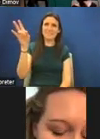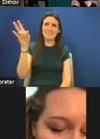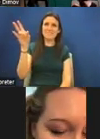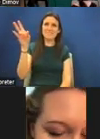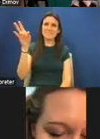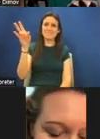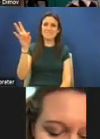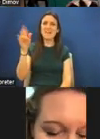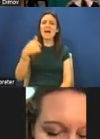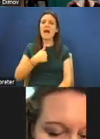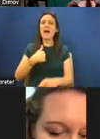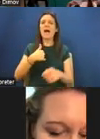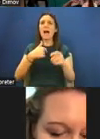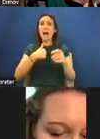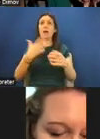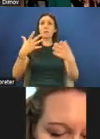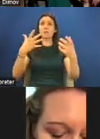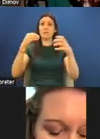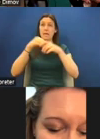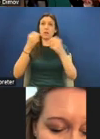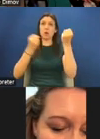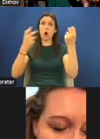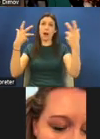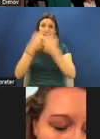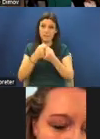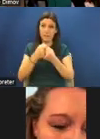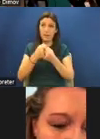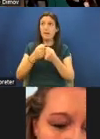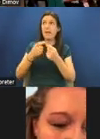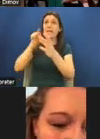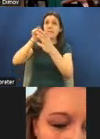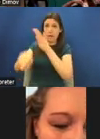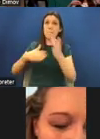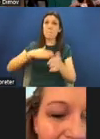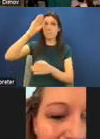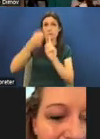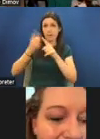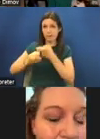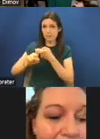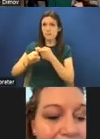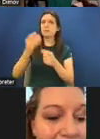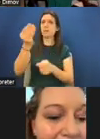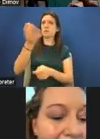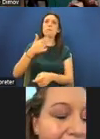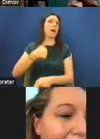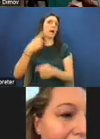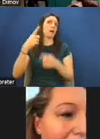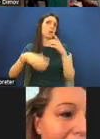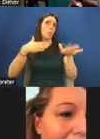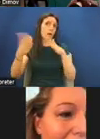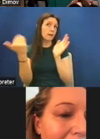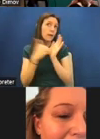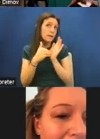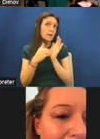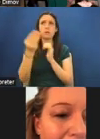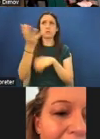in a car accident and that killed my boyfriend. And they told me I would never walk again. They told me that